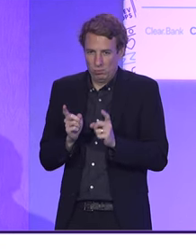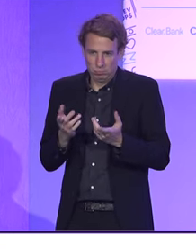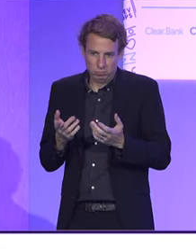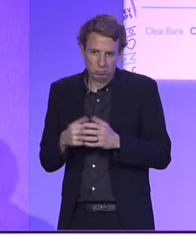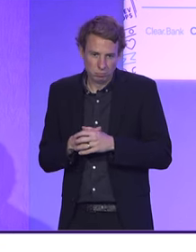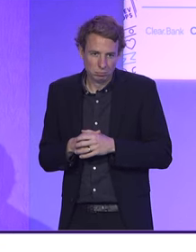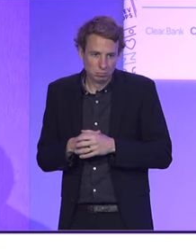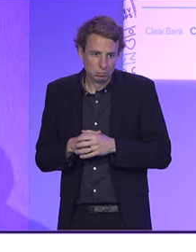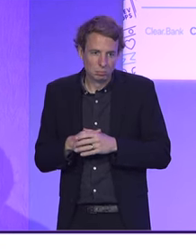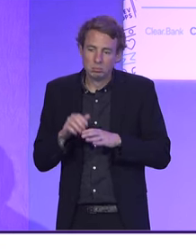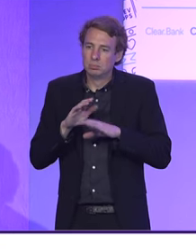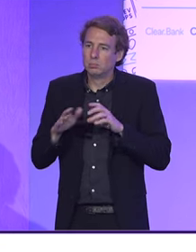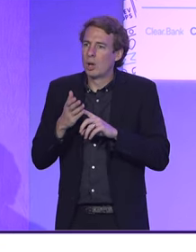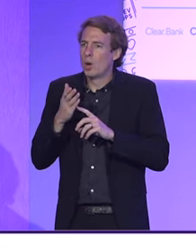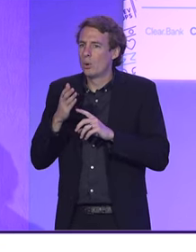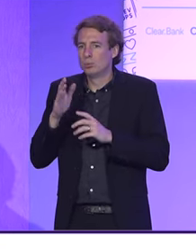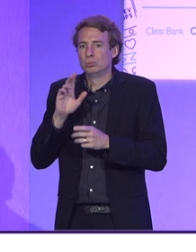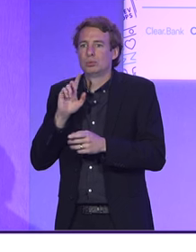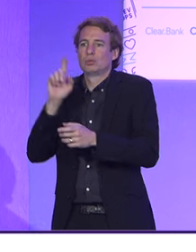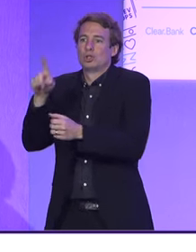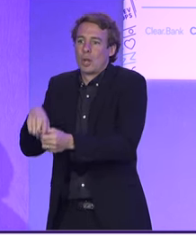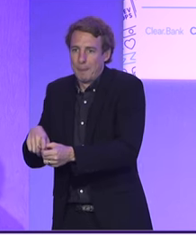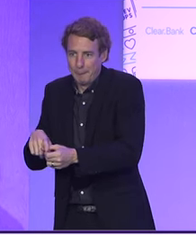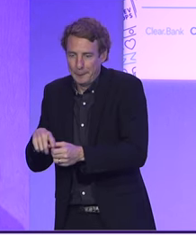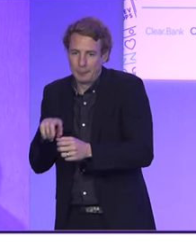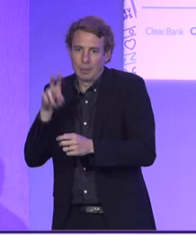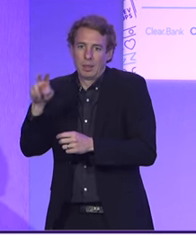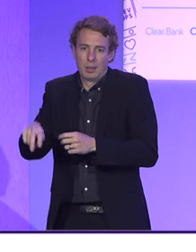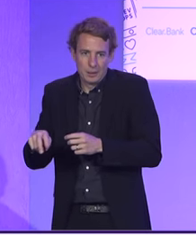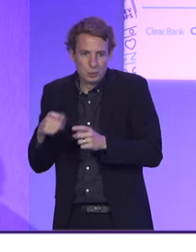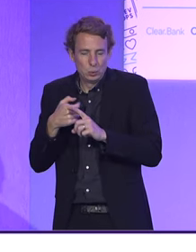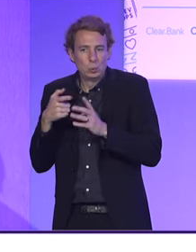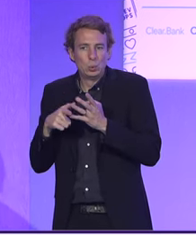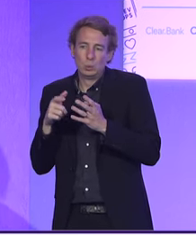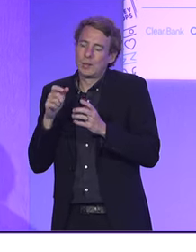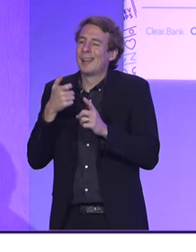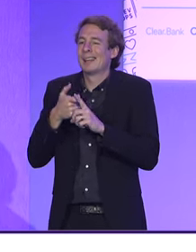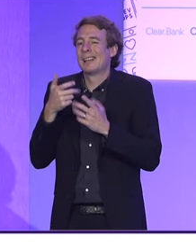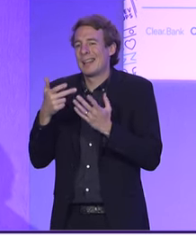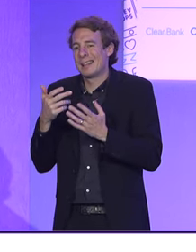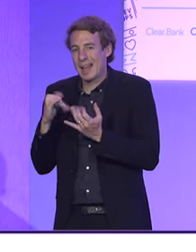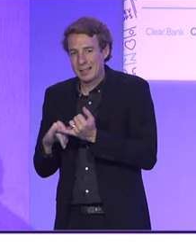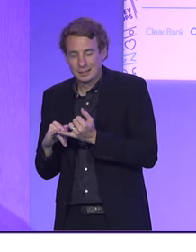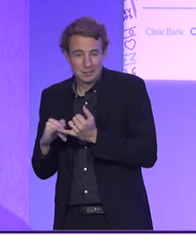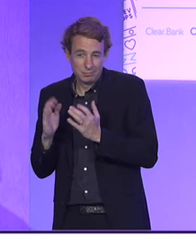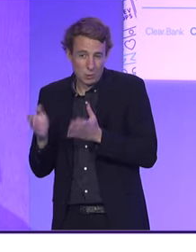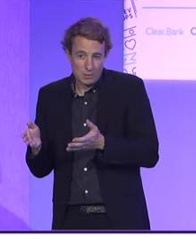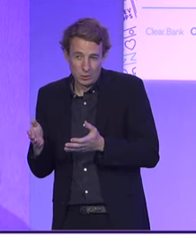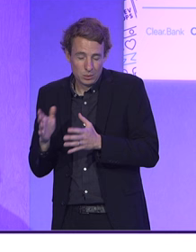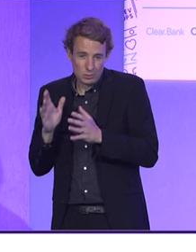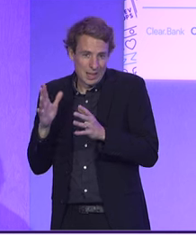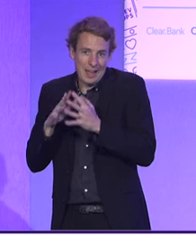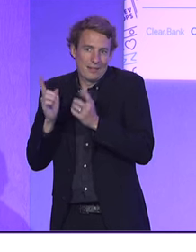go to the Kubernetes thing and automate it. Maybe, going to Kubernetes to deploy things is not the first thing. Maybe what you